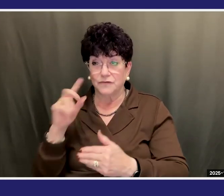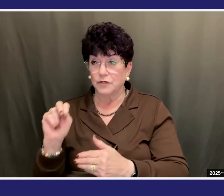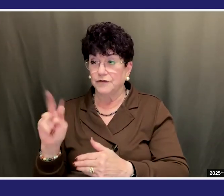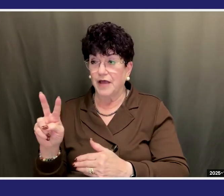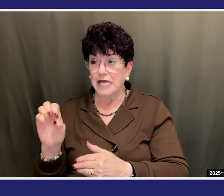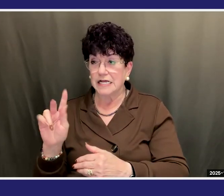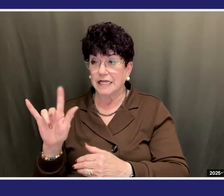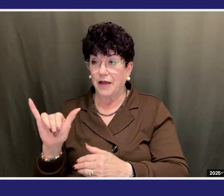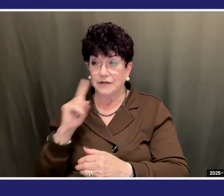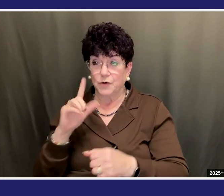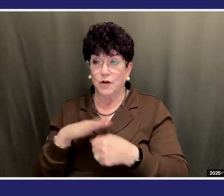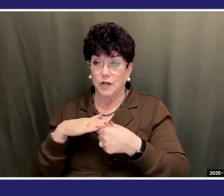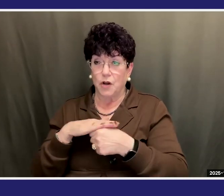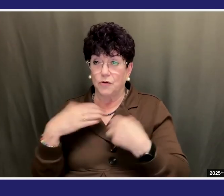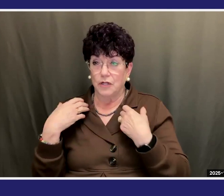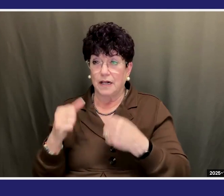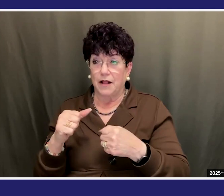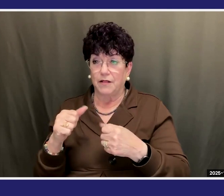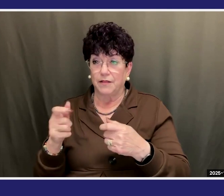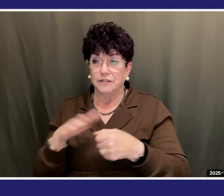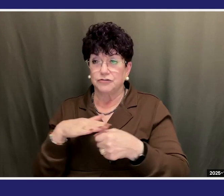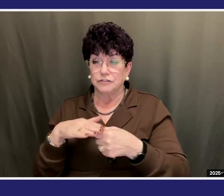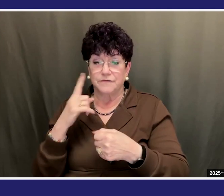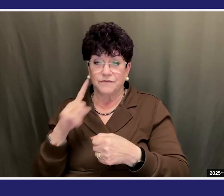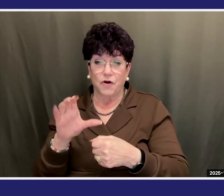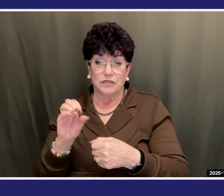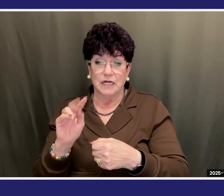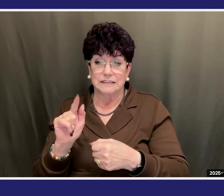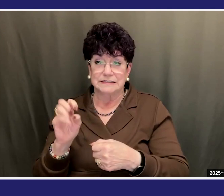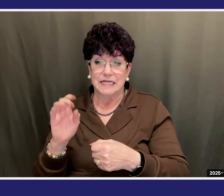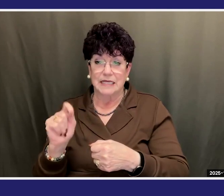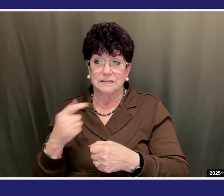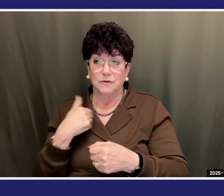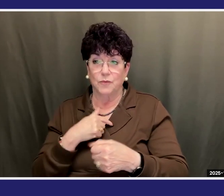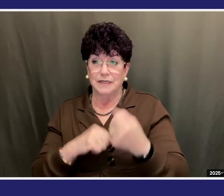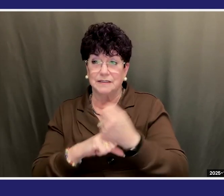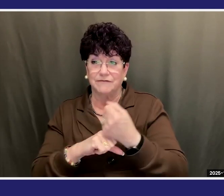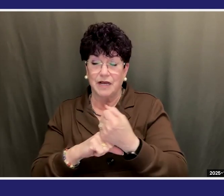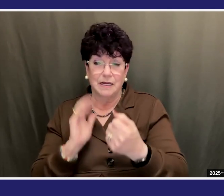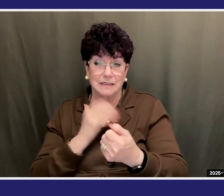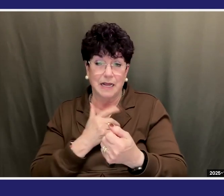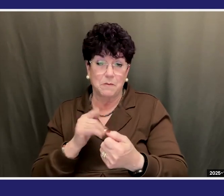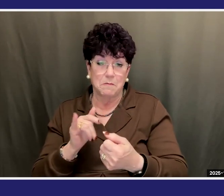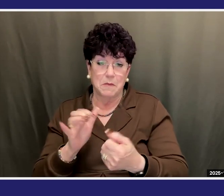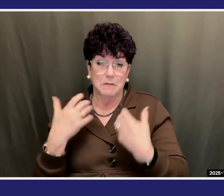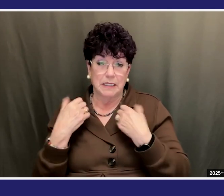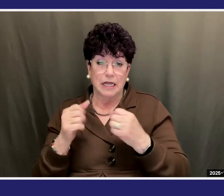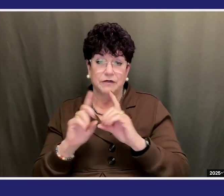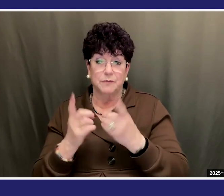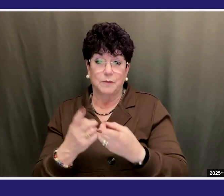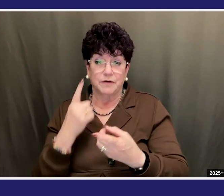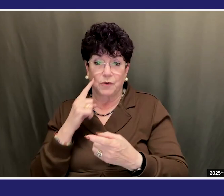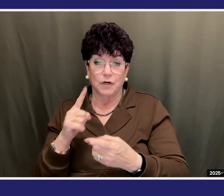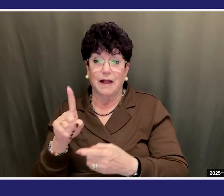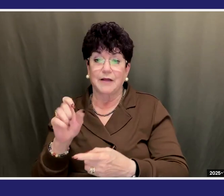of the local health jurisdiction allocations. For context, currently we fund our public health department to the tune of